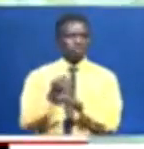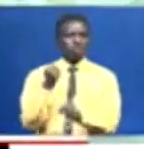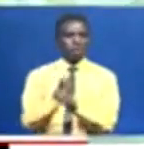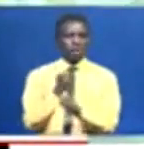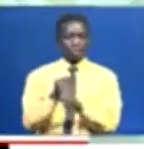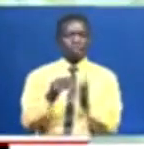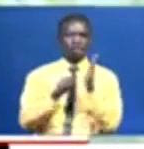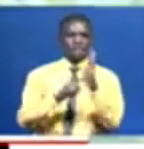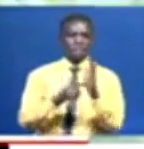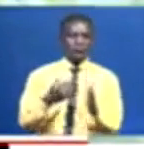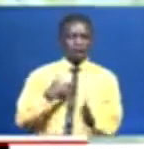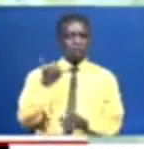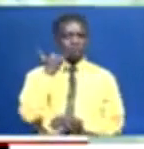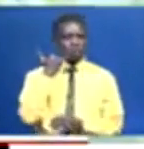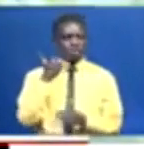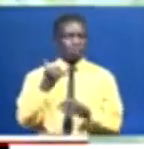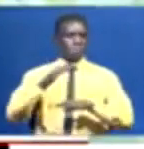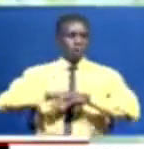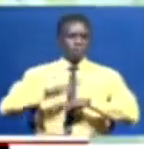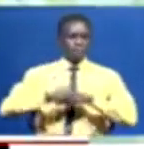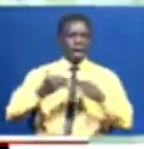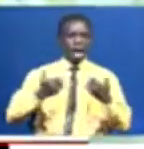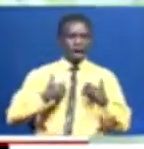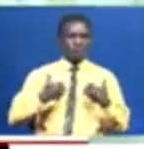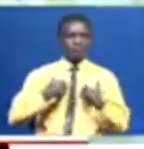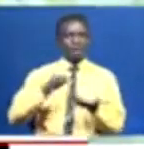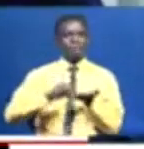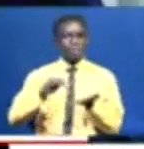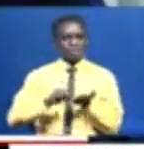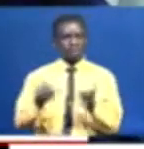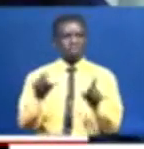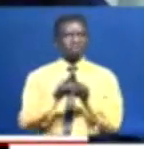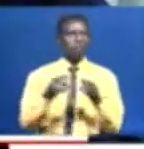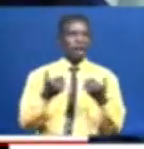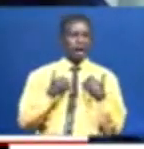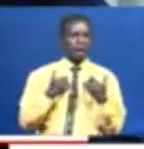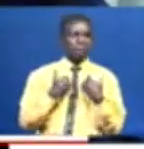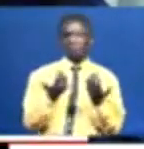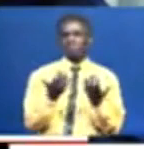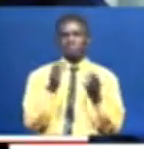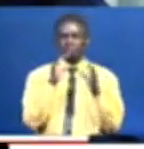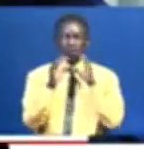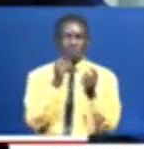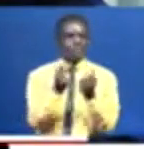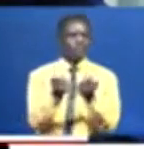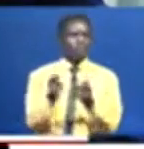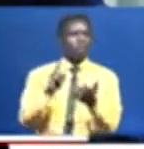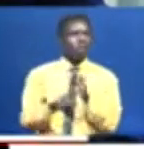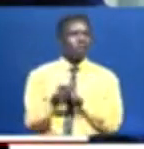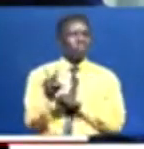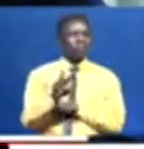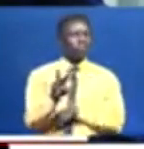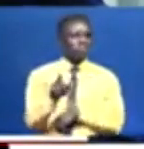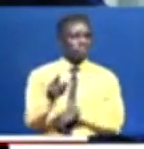banking platforms, we're having breakthroughs in M-Pesa and the likes. You mentioned but a few. But what does this do? This also creates more